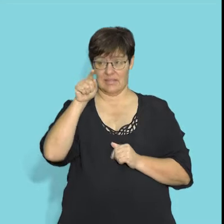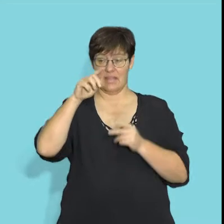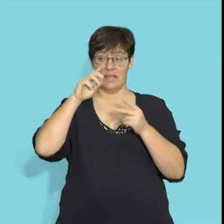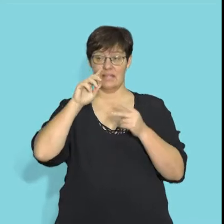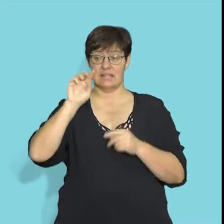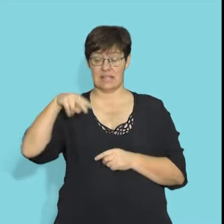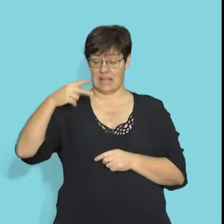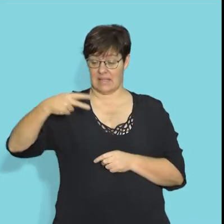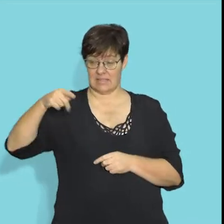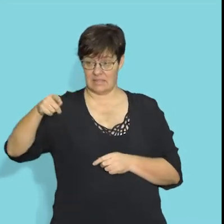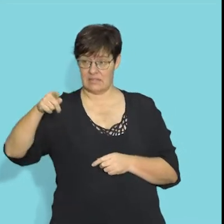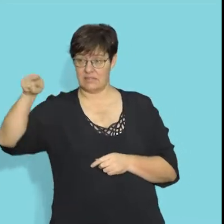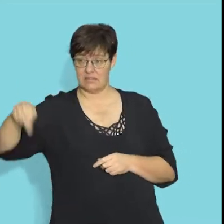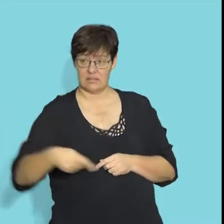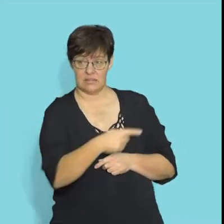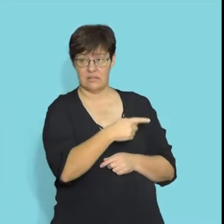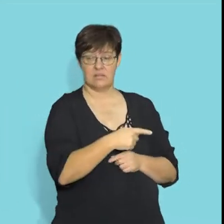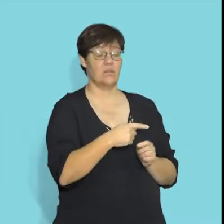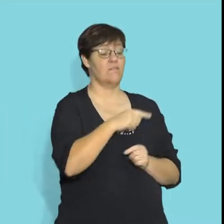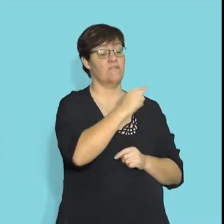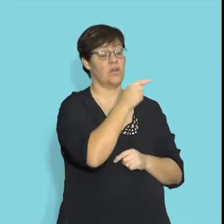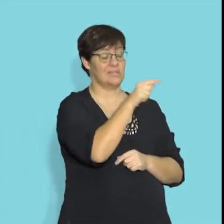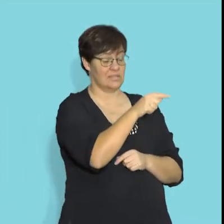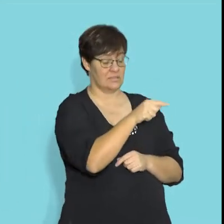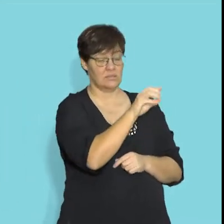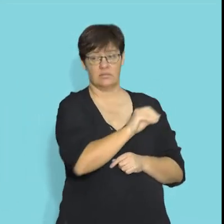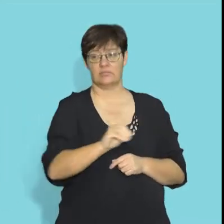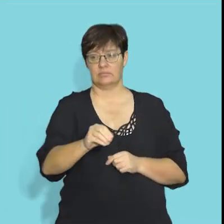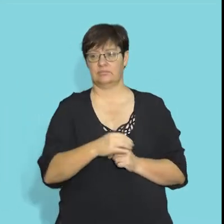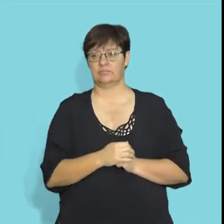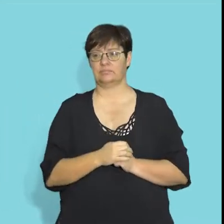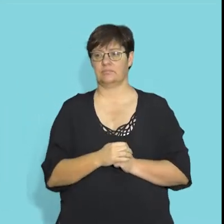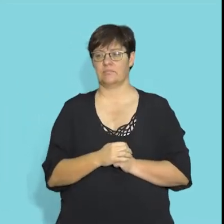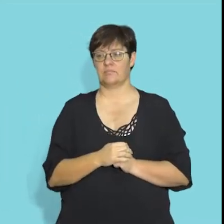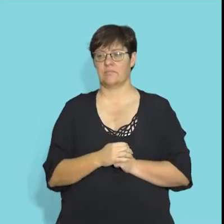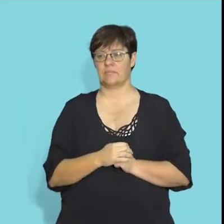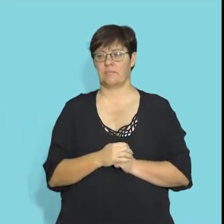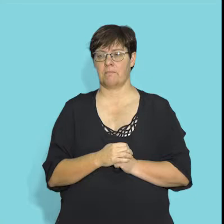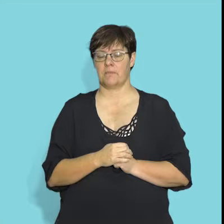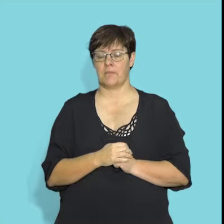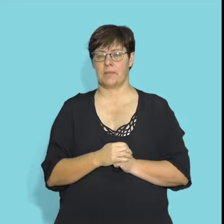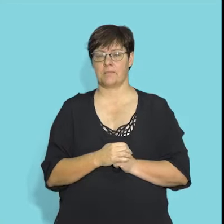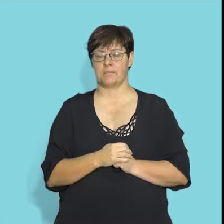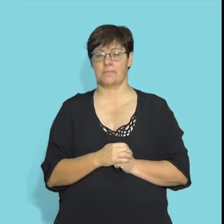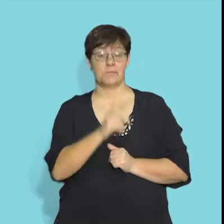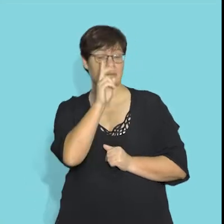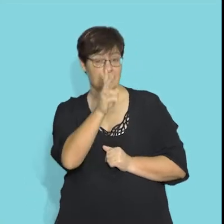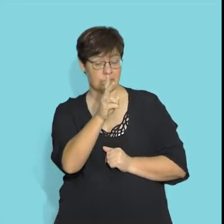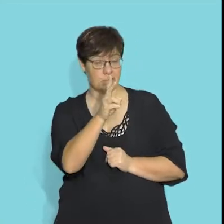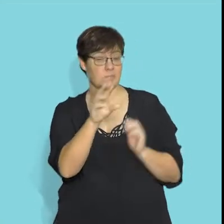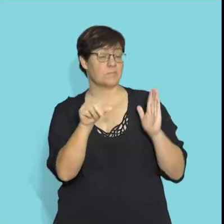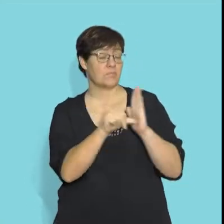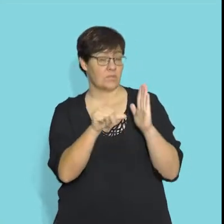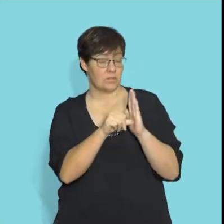of the second point, and I'm going to subtract the x value of the first point. But again, and